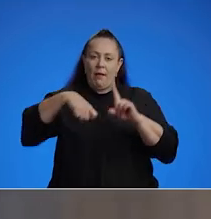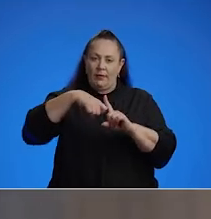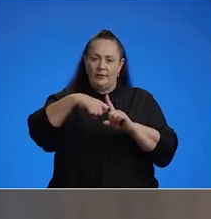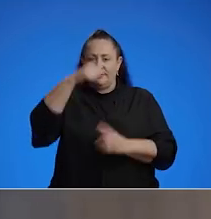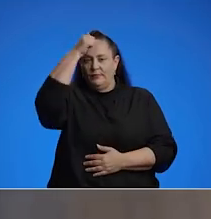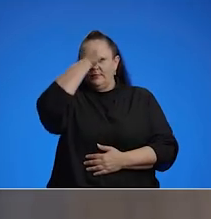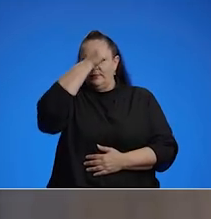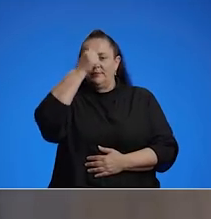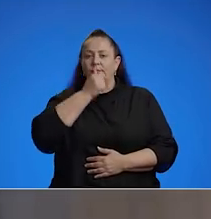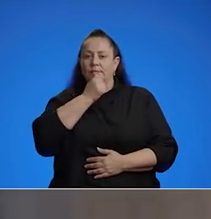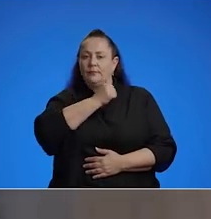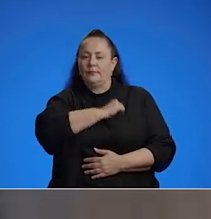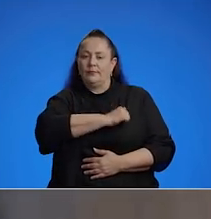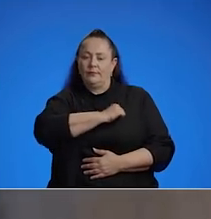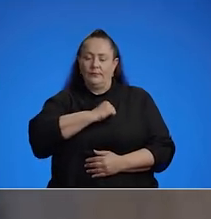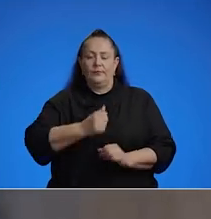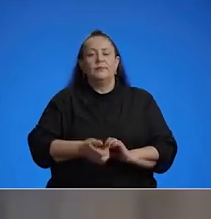Glory to O Lord.